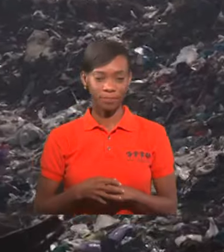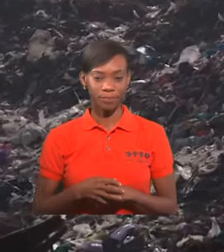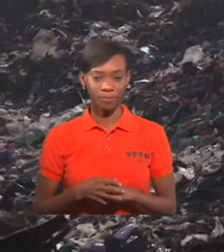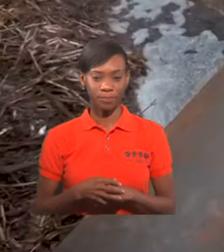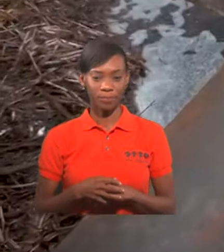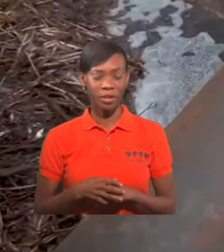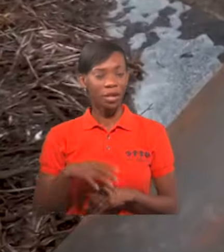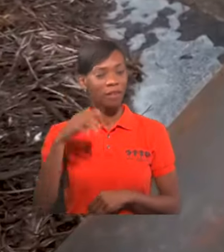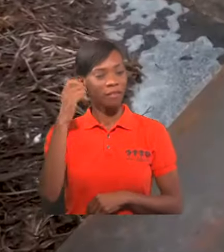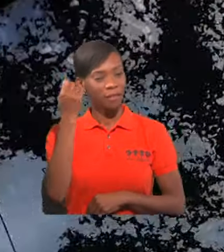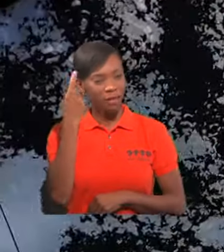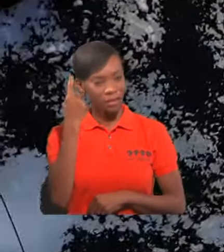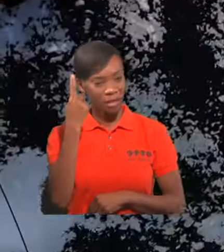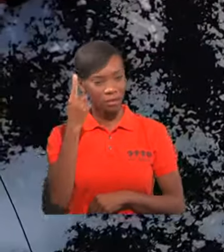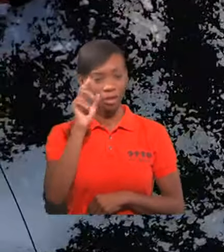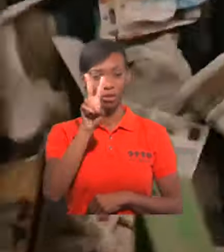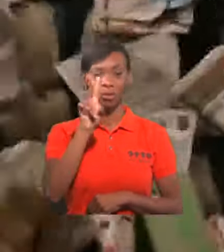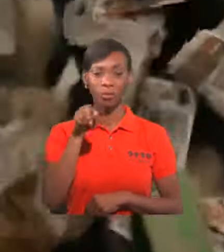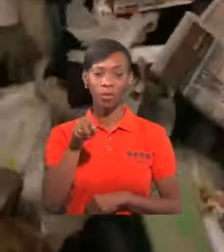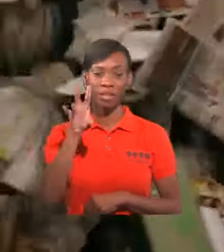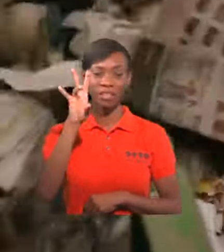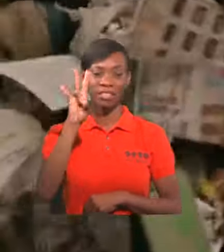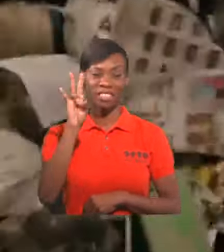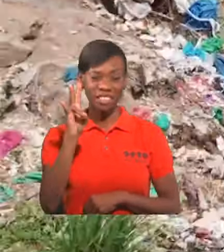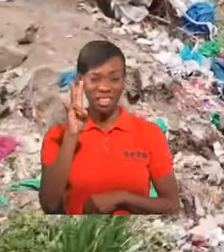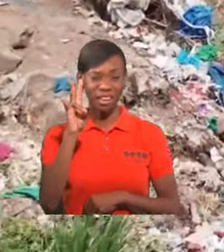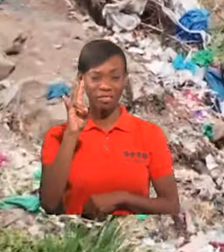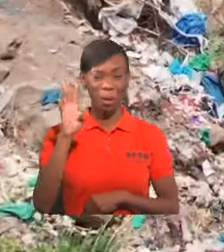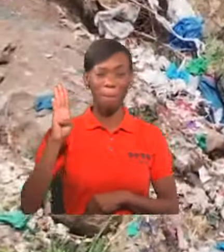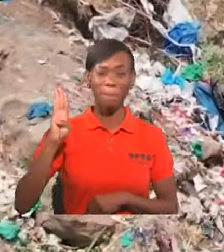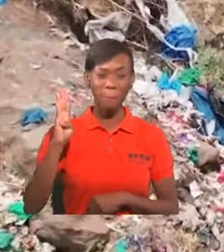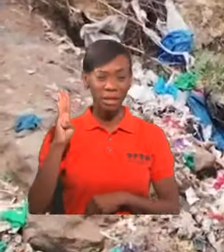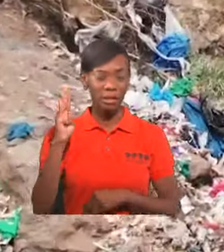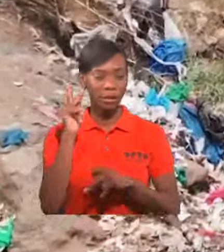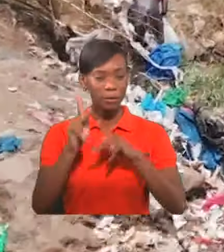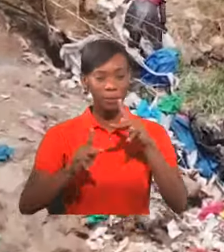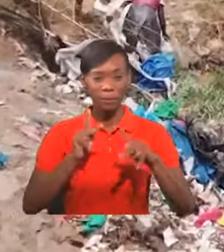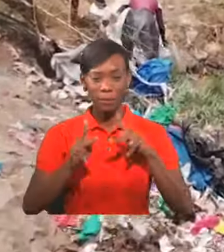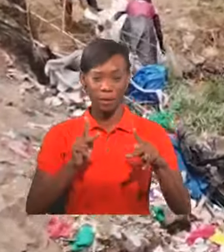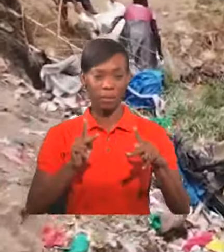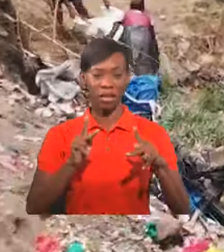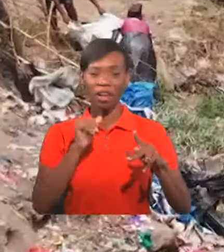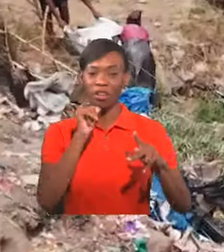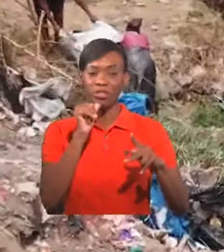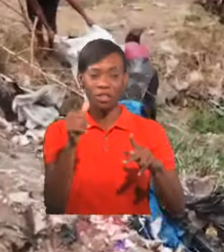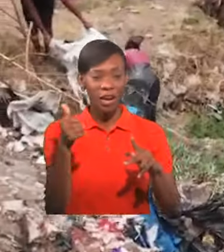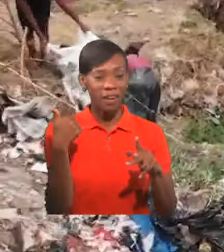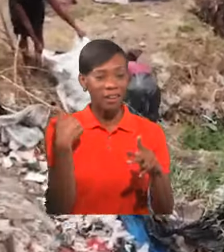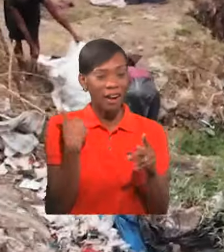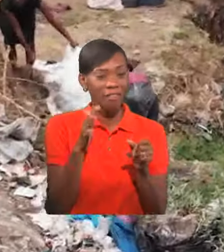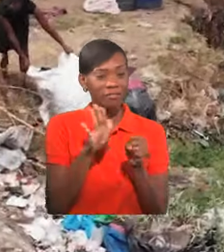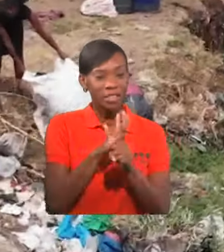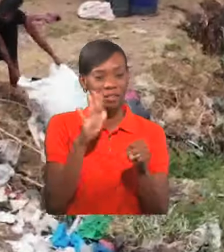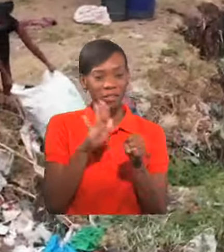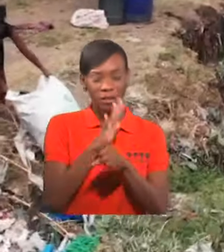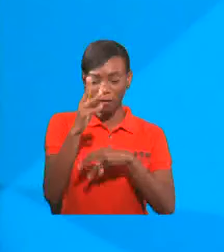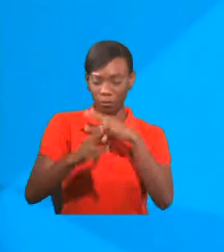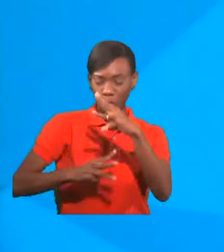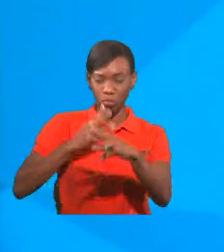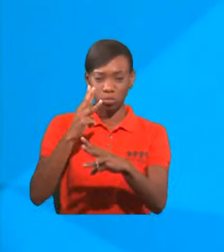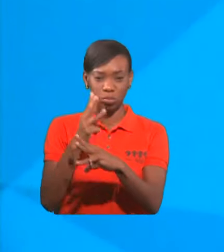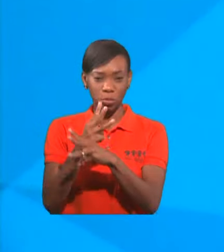that 2.7 billion people lack access to waste collection worldwide, what this means is that we're in a waste